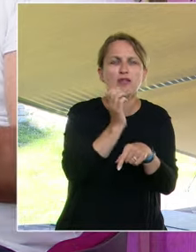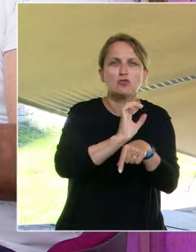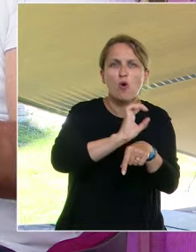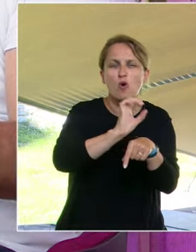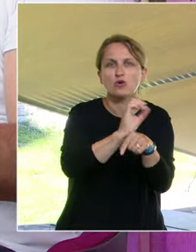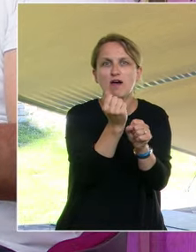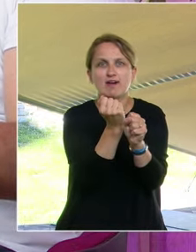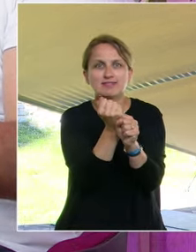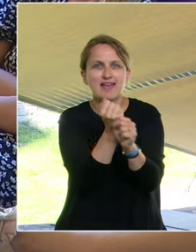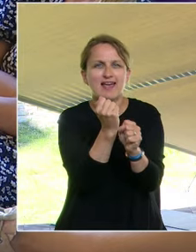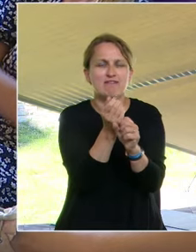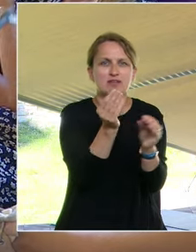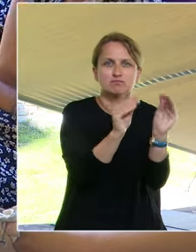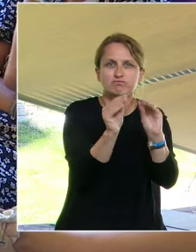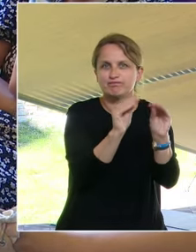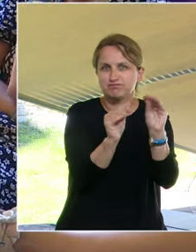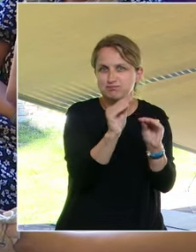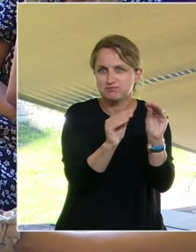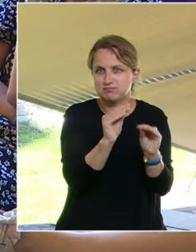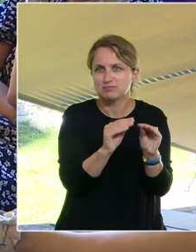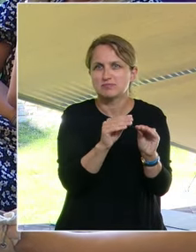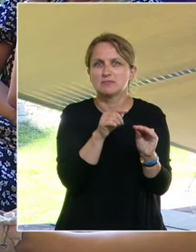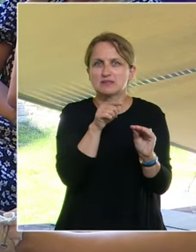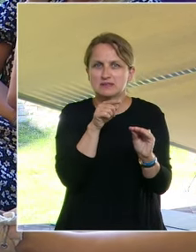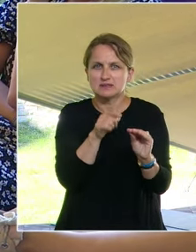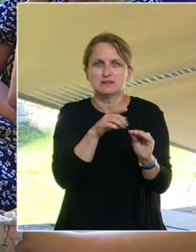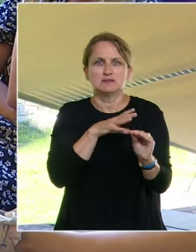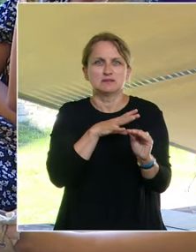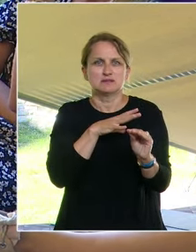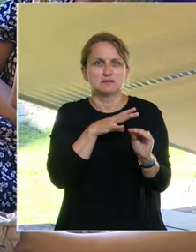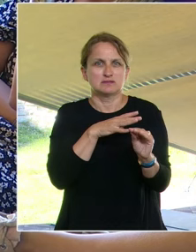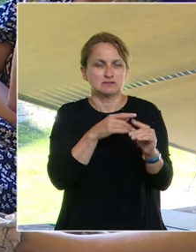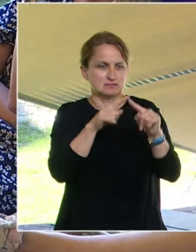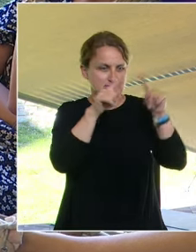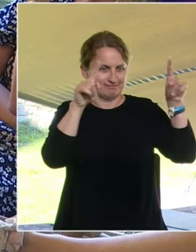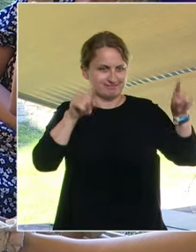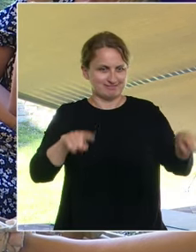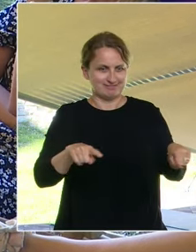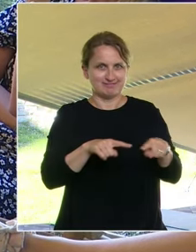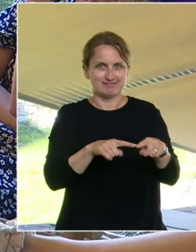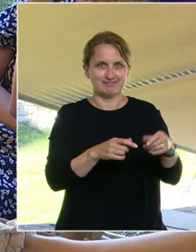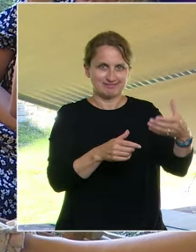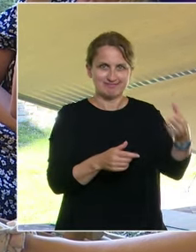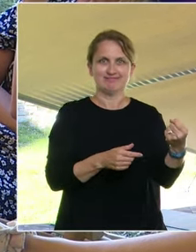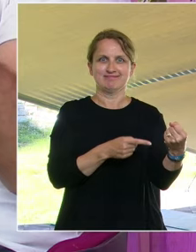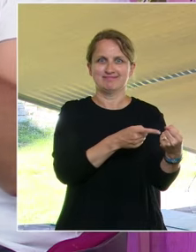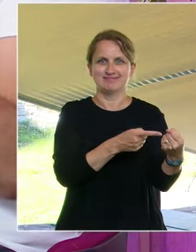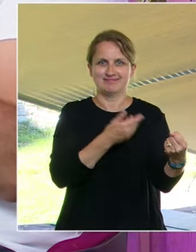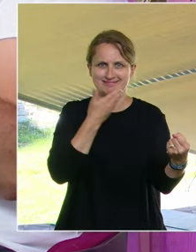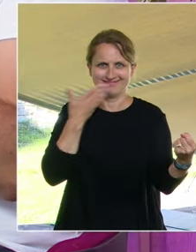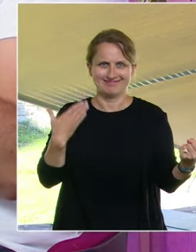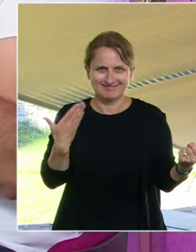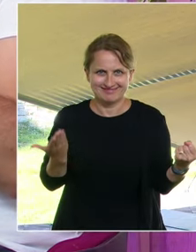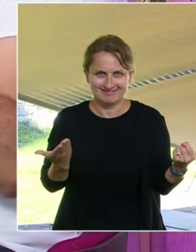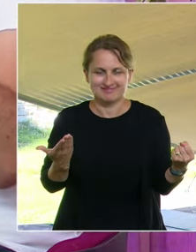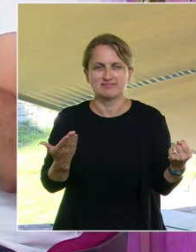the, getting, you know, getting the canvas, you know, the obviously people will forge and do that. So and we will be doing